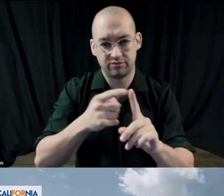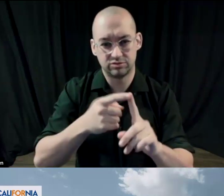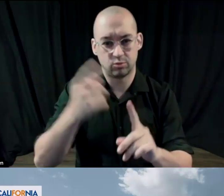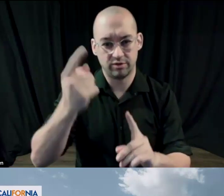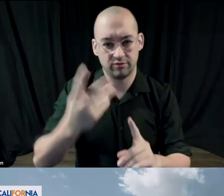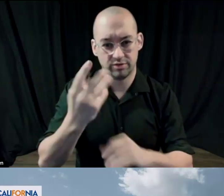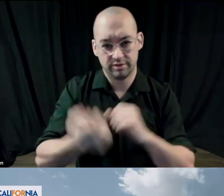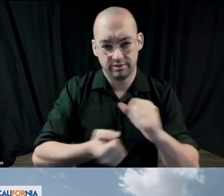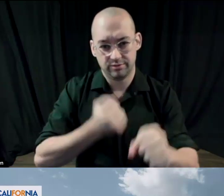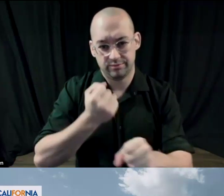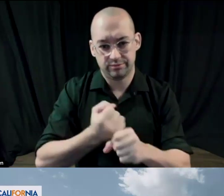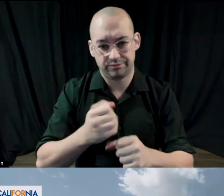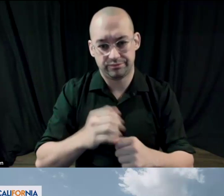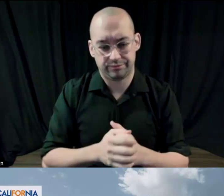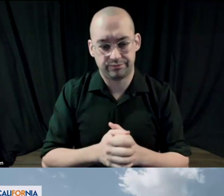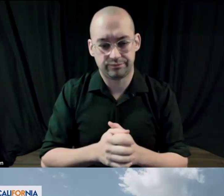Thanks, Mark.